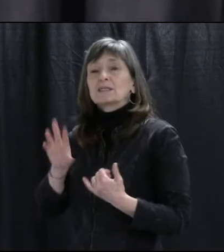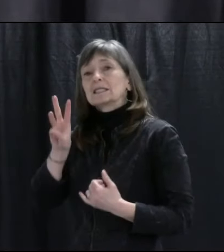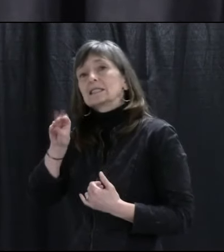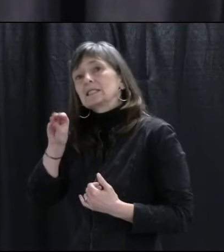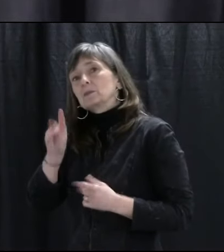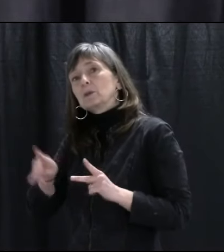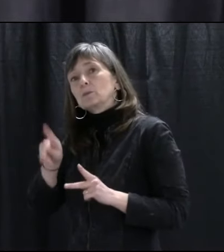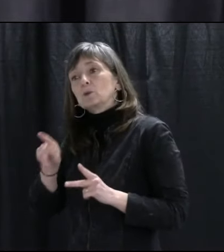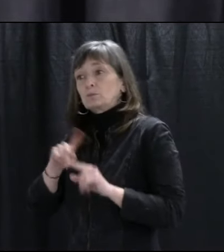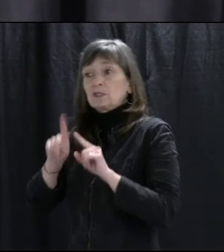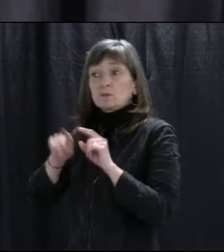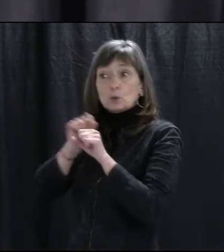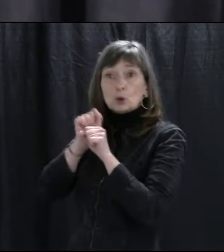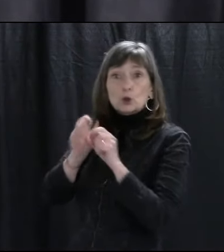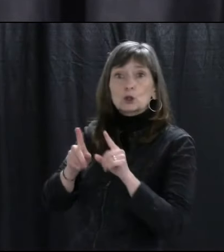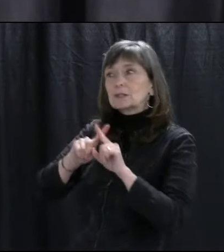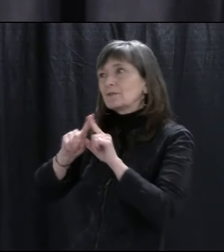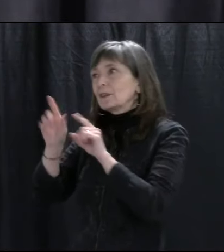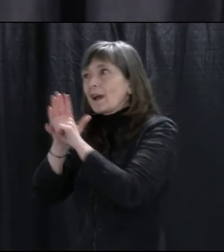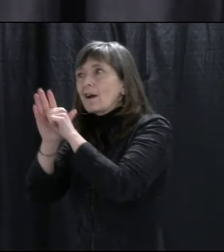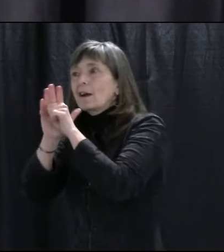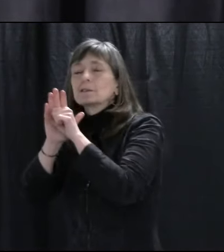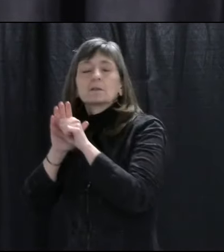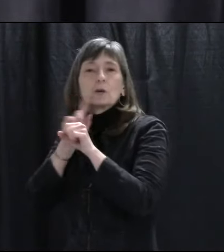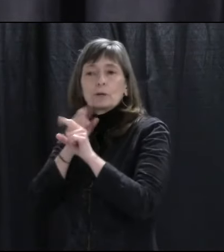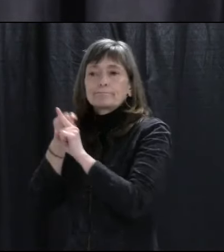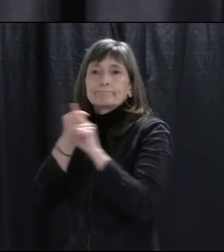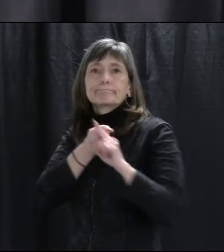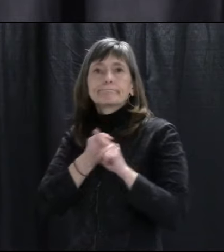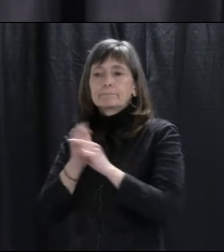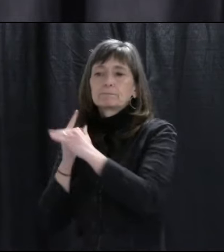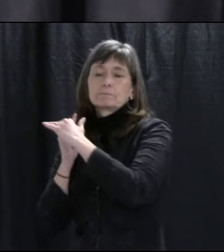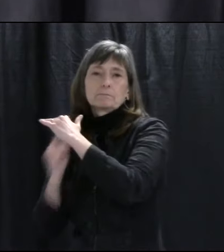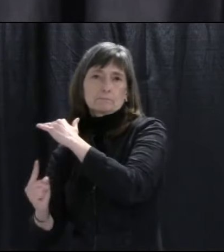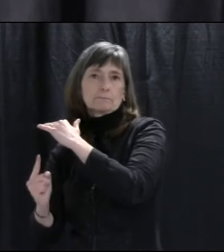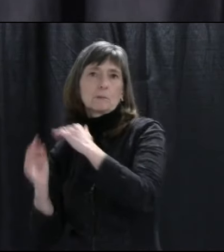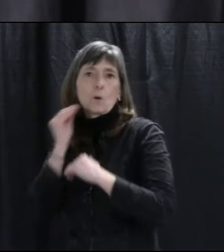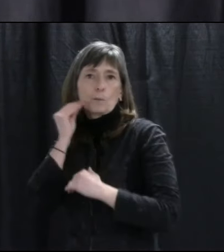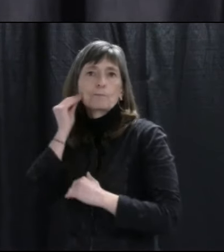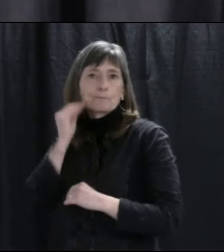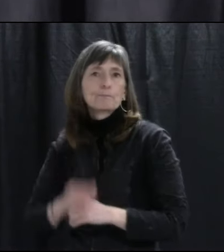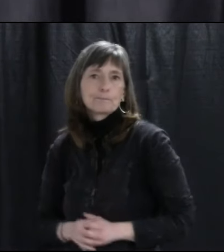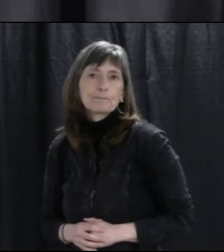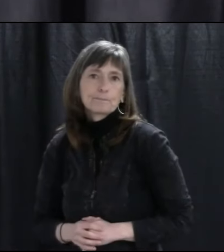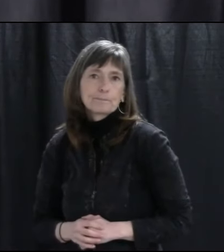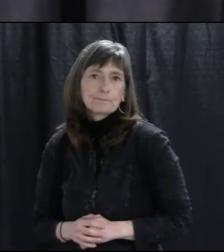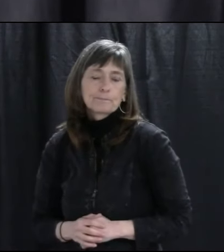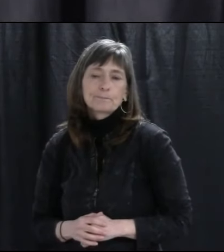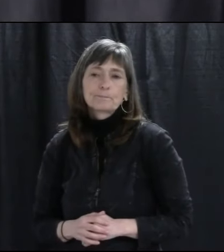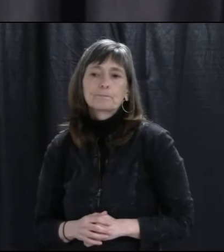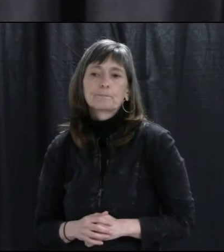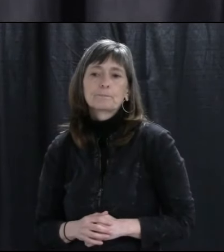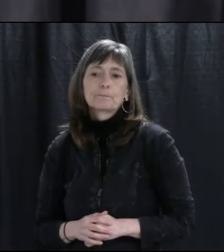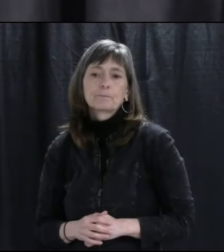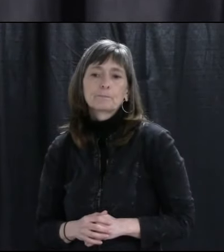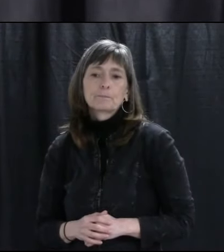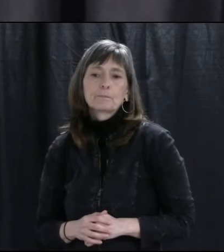and occupations who have been affected by this and are currently at home in self-isolation. We